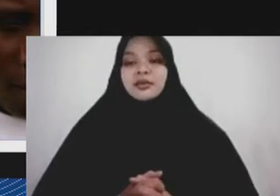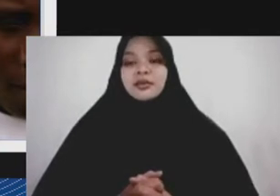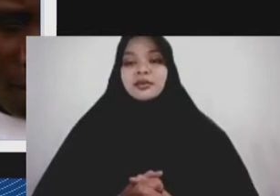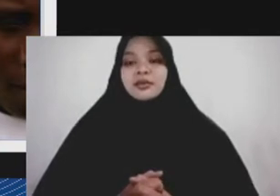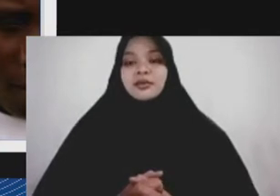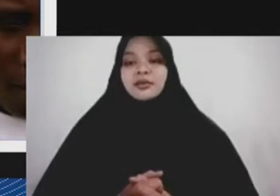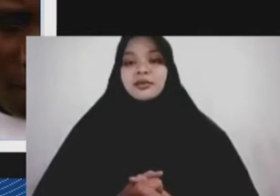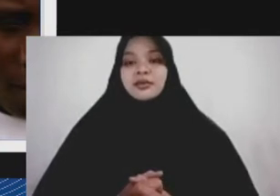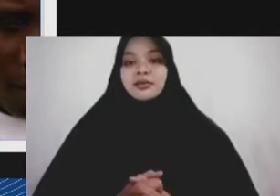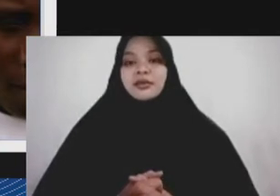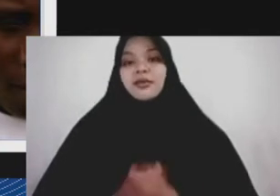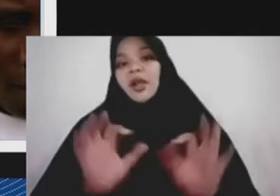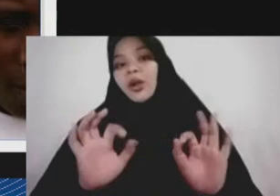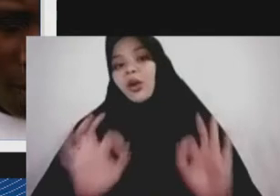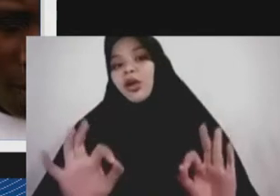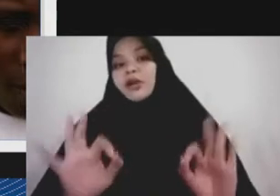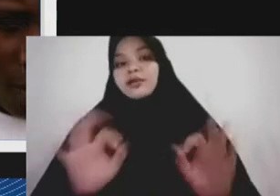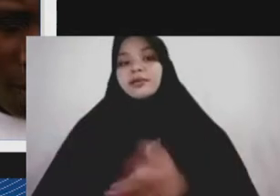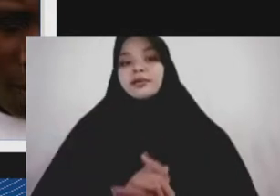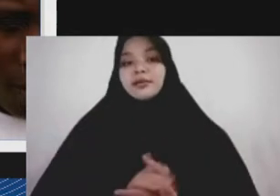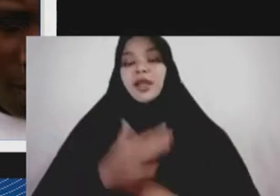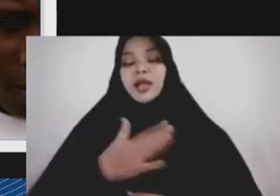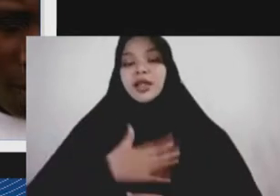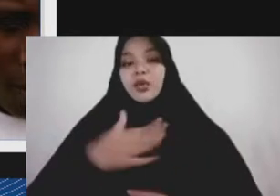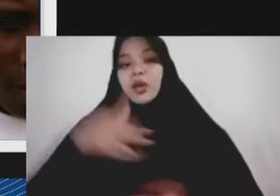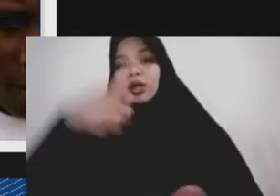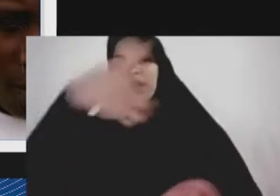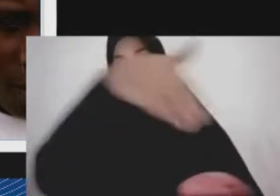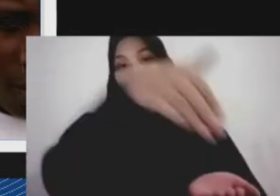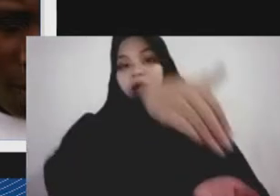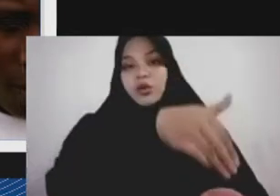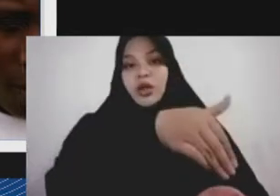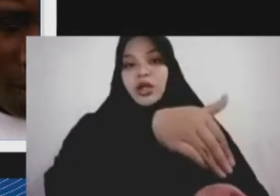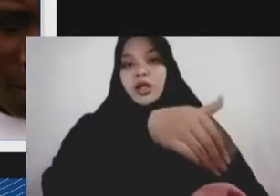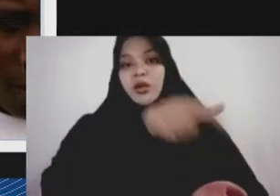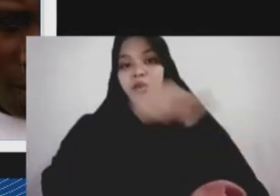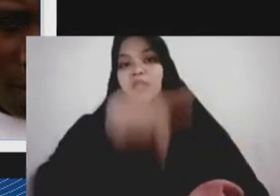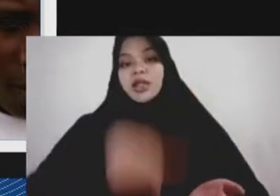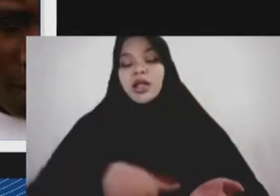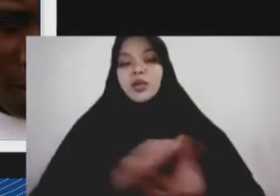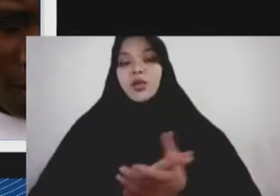the data around gender-based violence